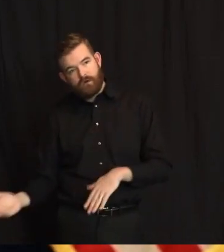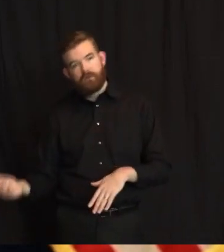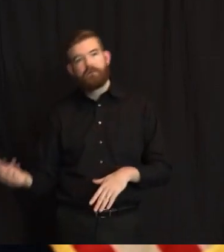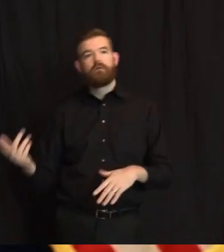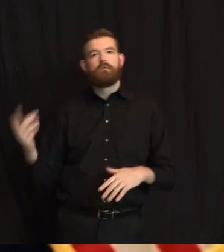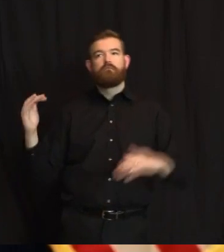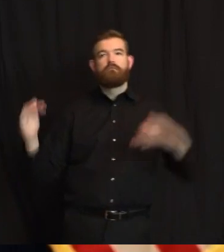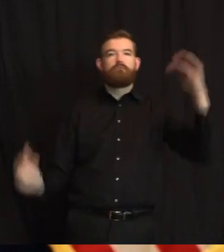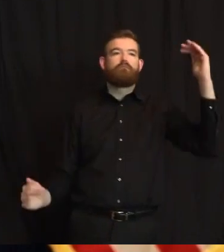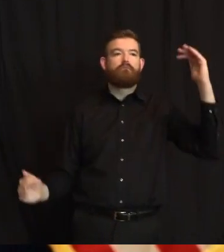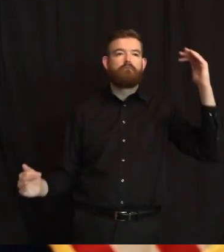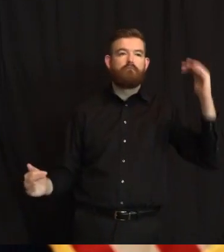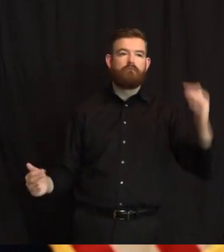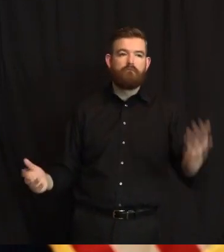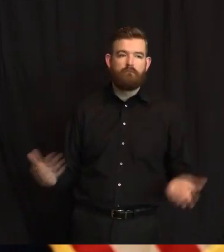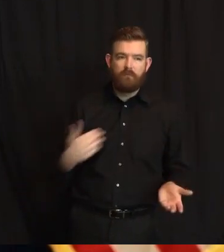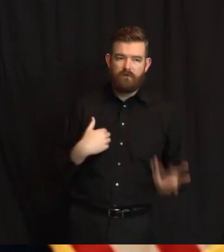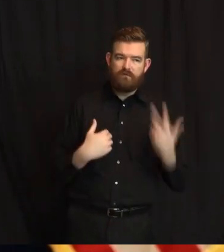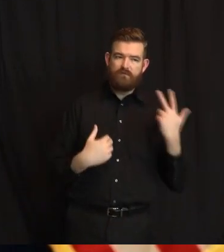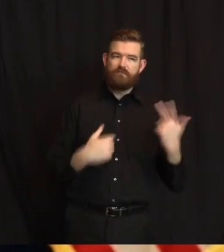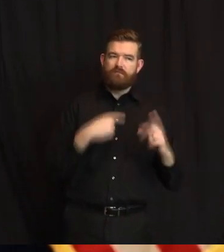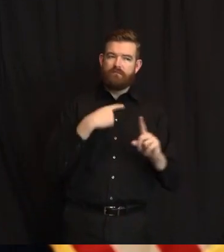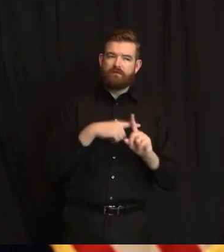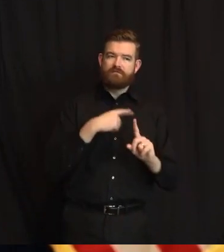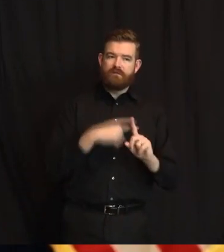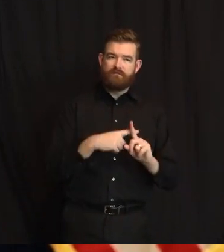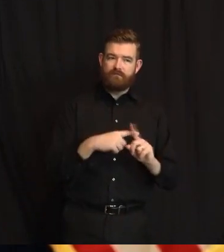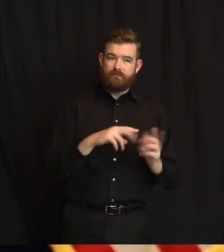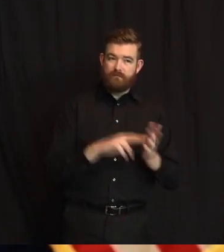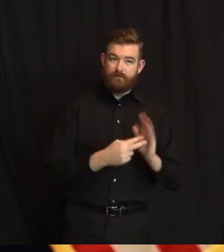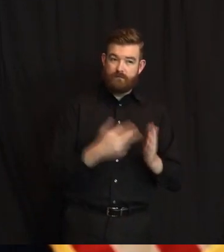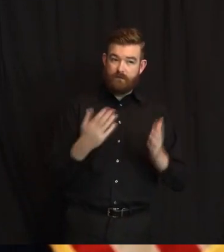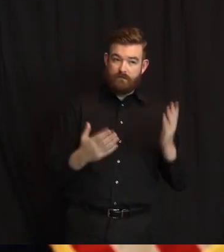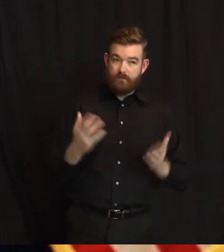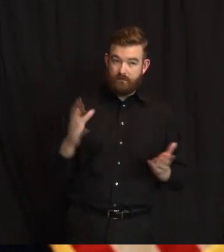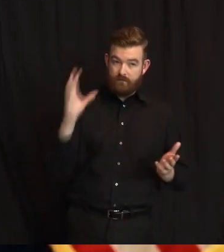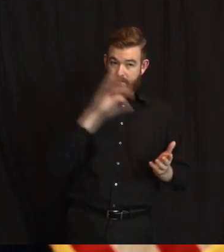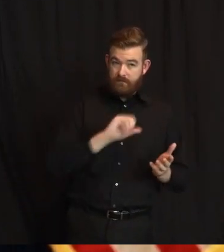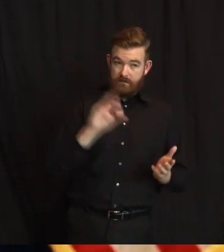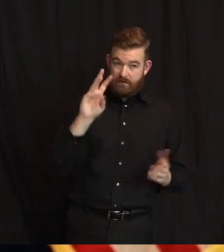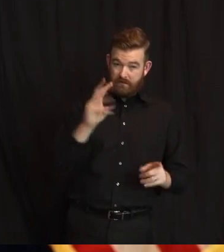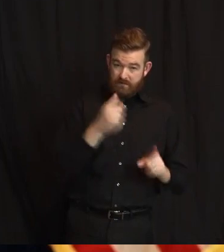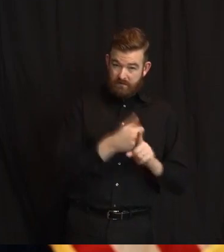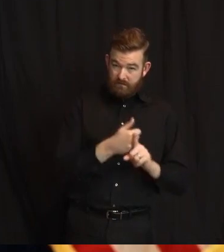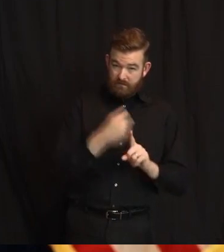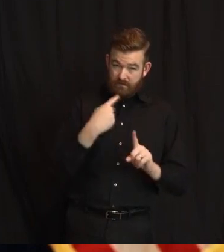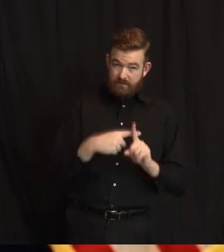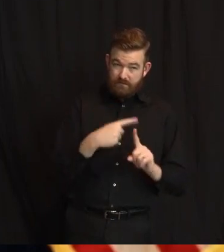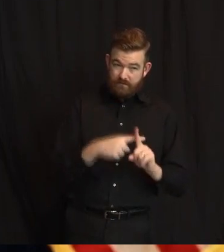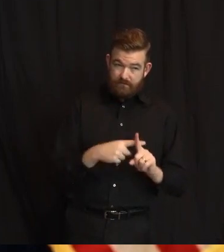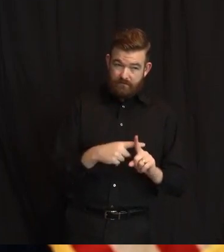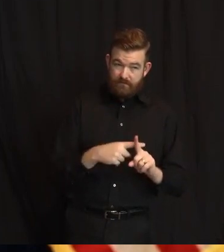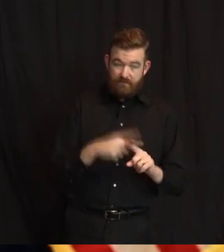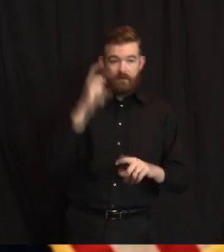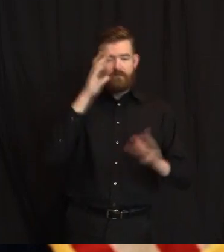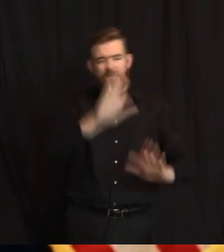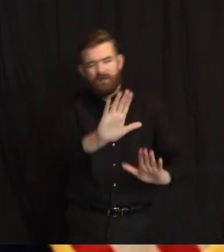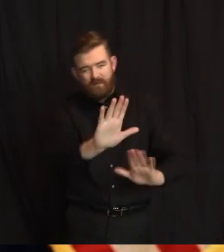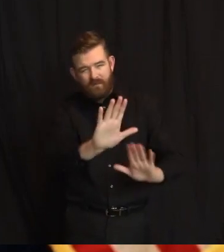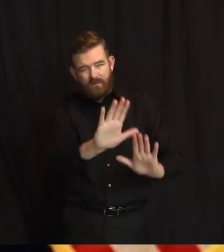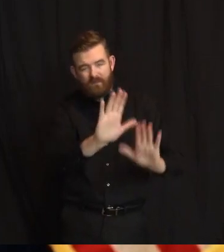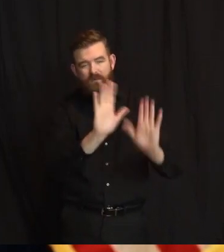have to assume that 6 of those were also COVID. Can we? That's it. That it? Okay. May I just say one thing,